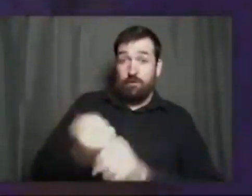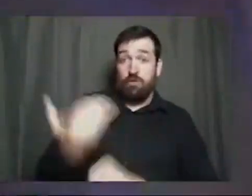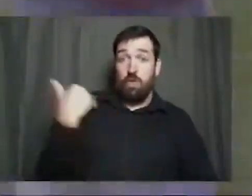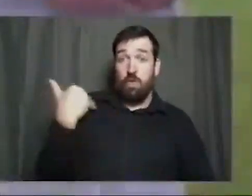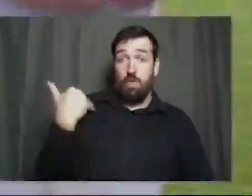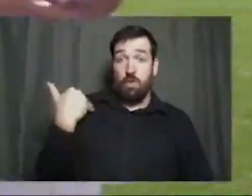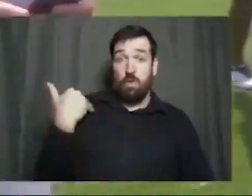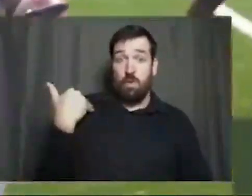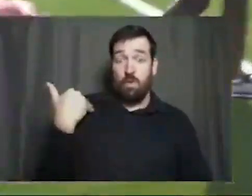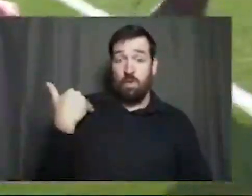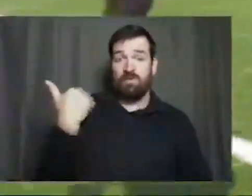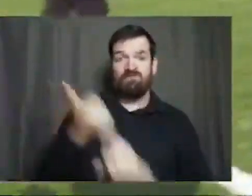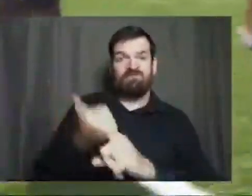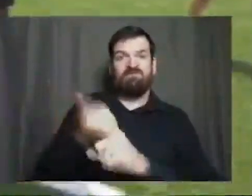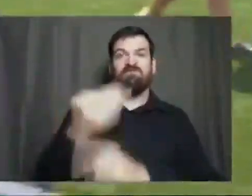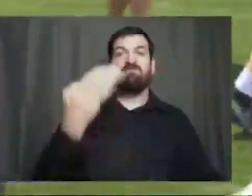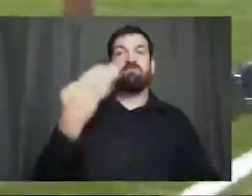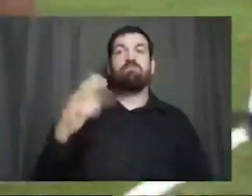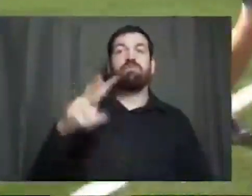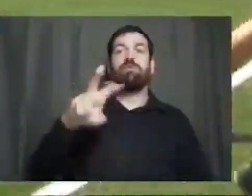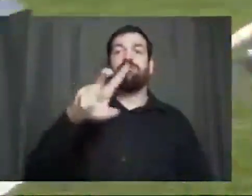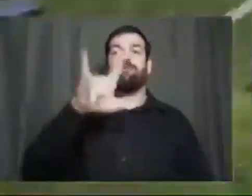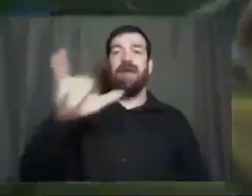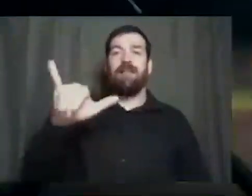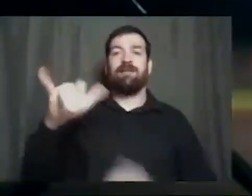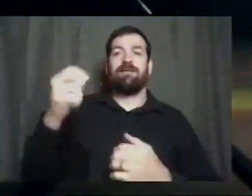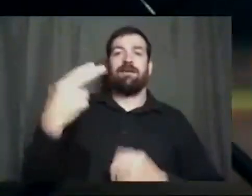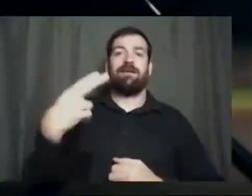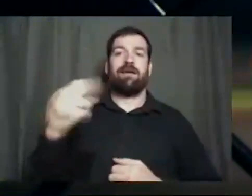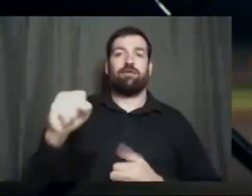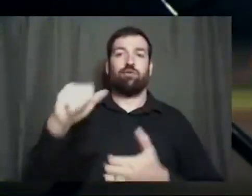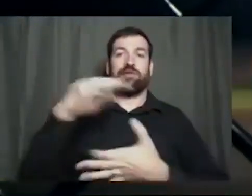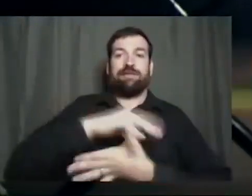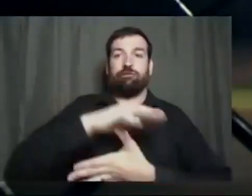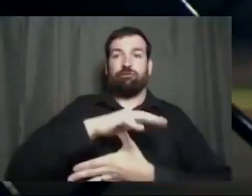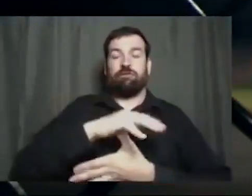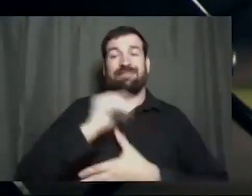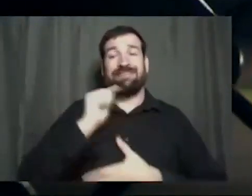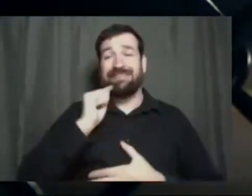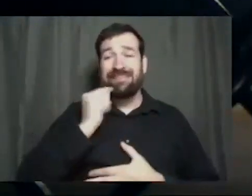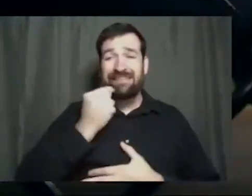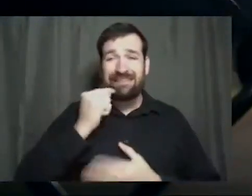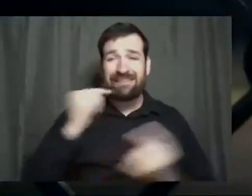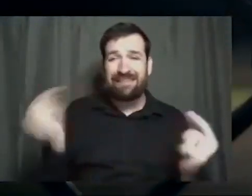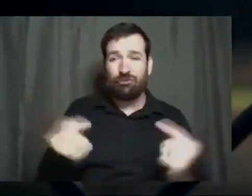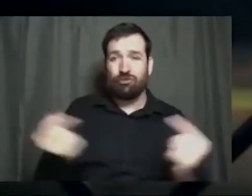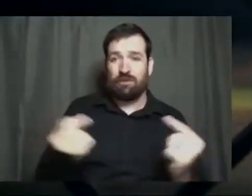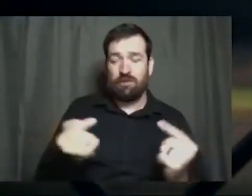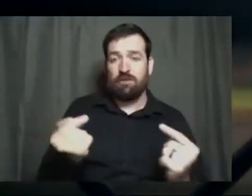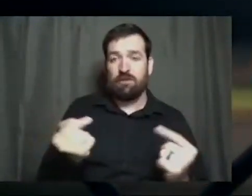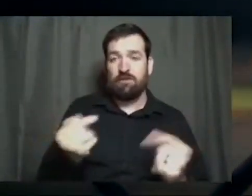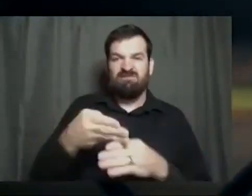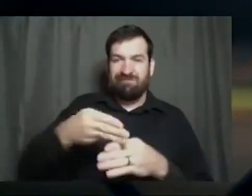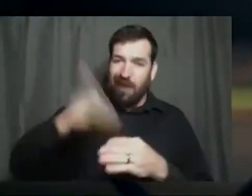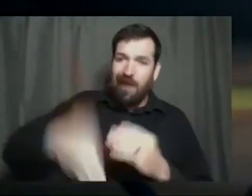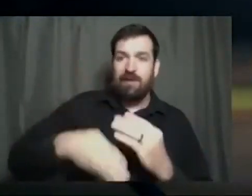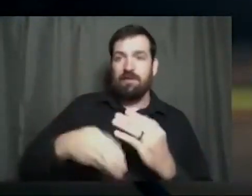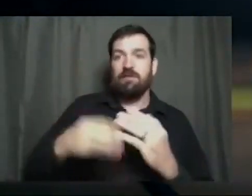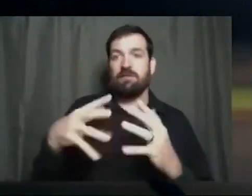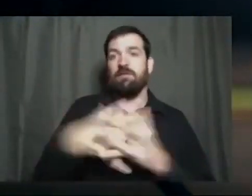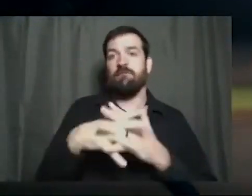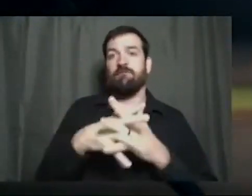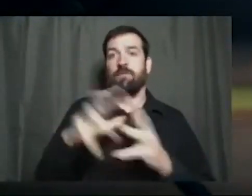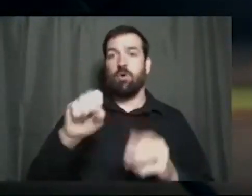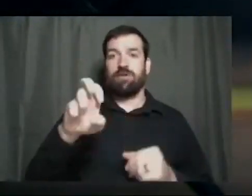this Blue Valley High School senior sustained an injury so serious it ended his high school football season. I heard it snap and